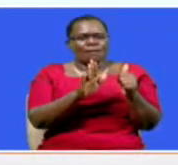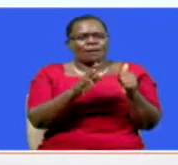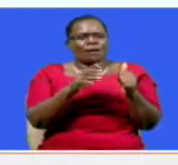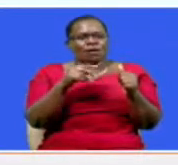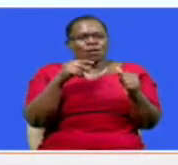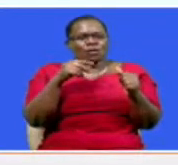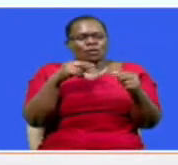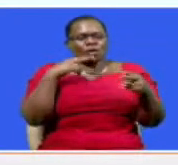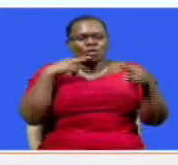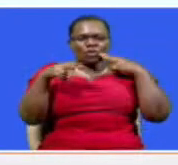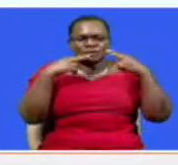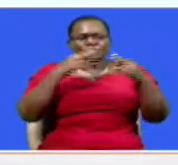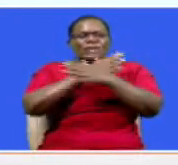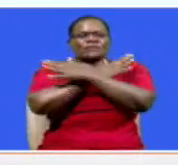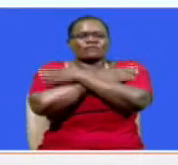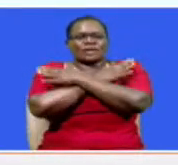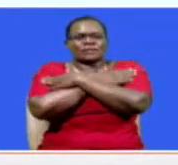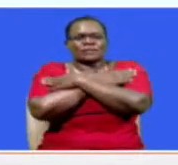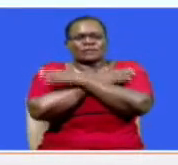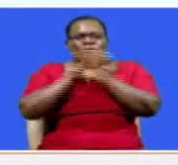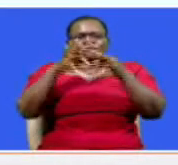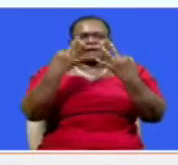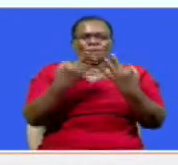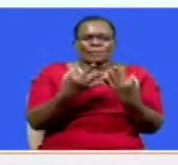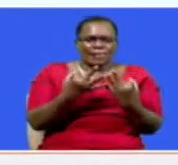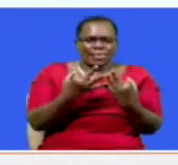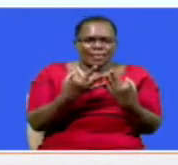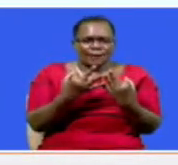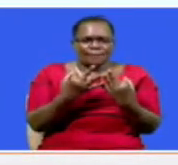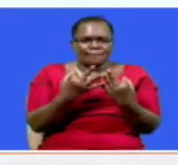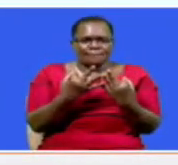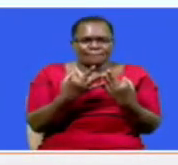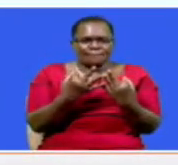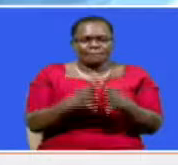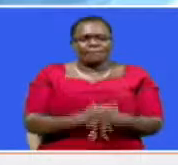to hospitality, to friendship, to family.